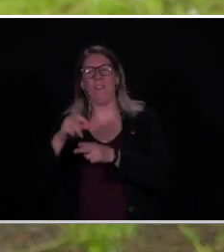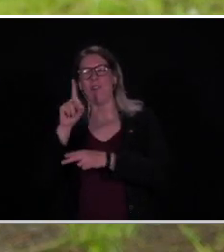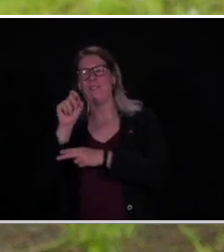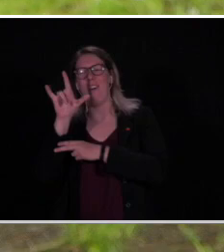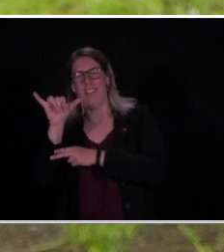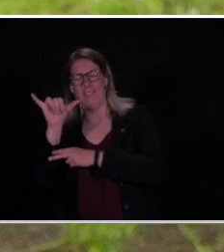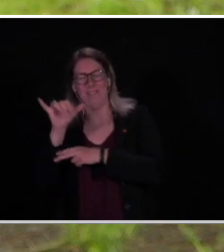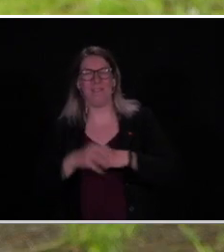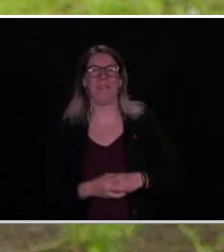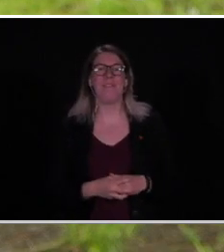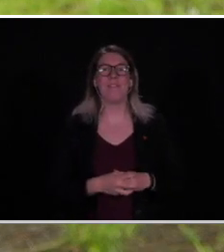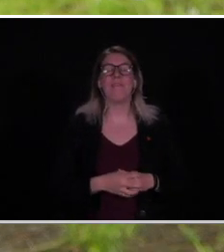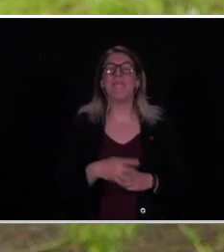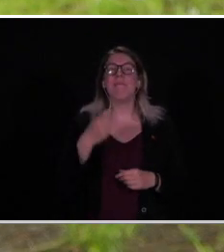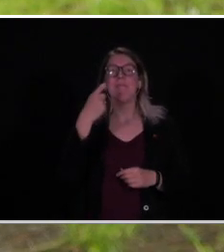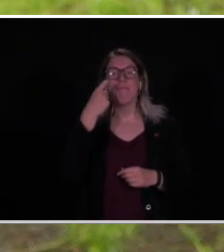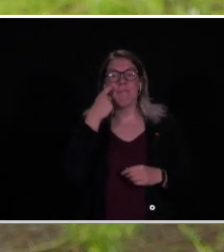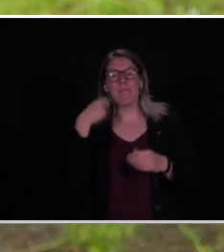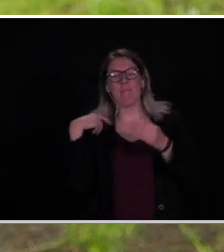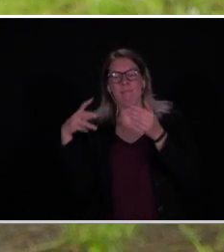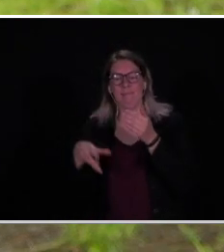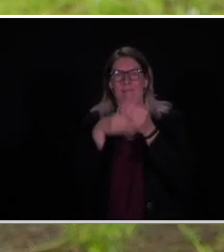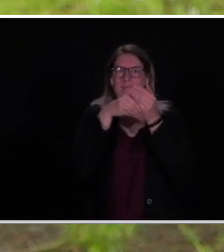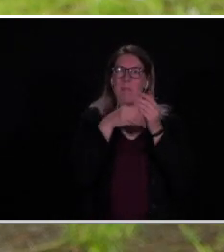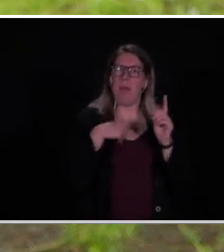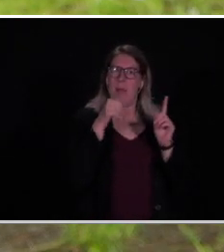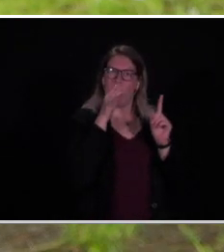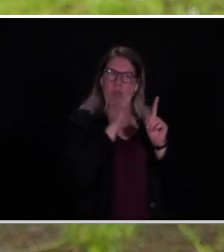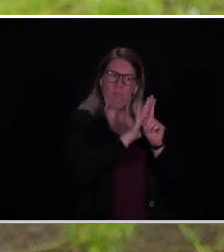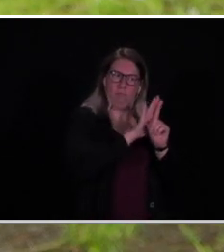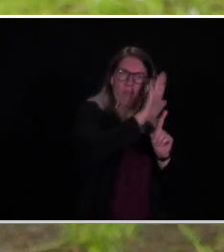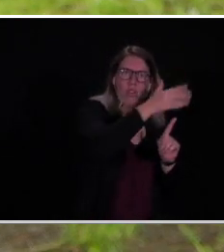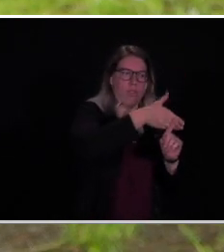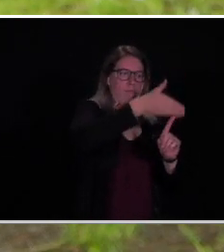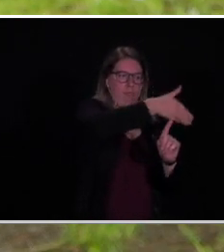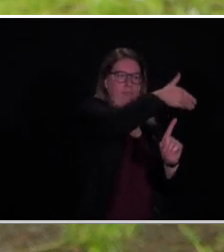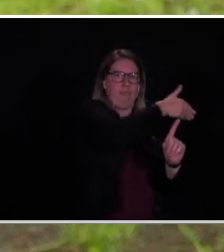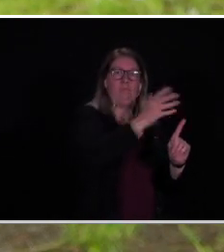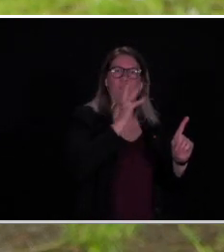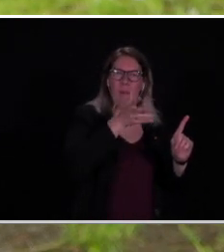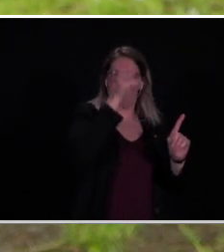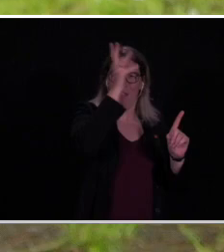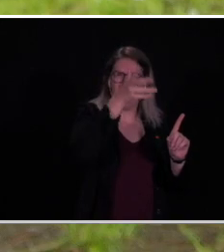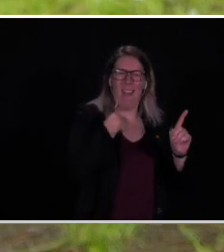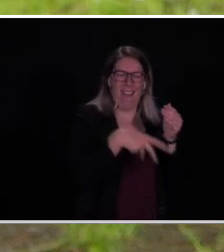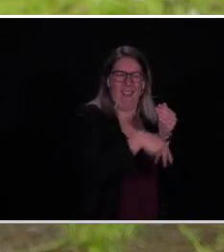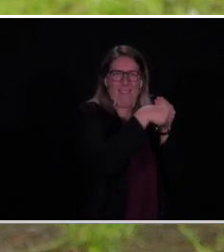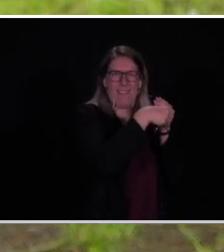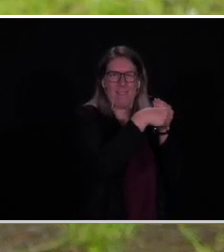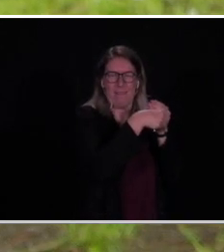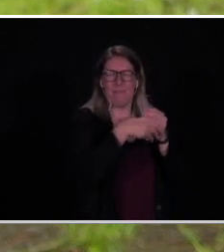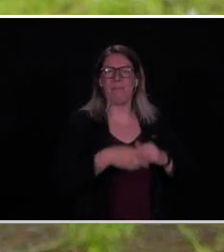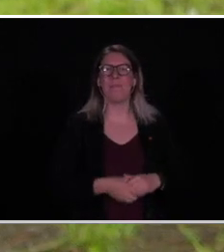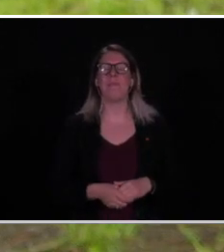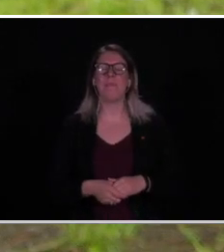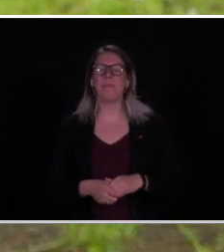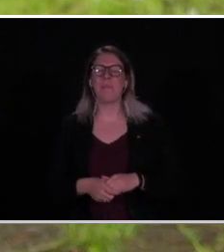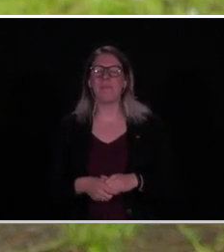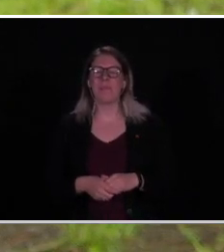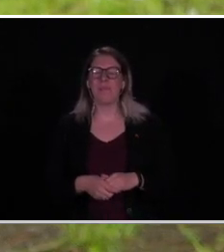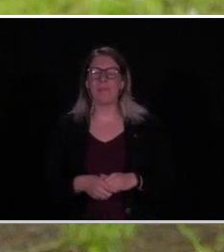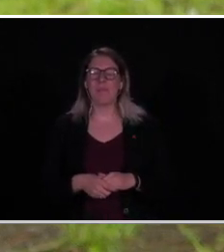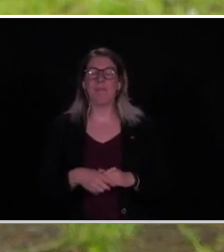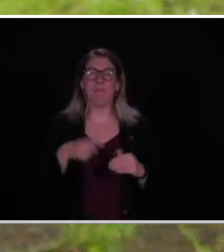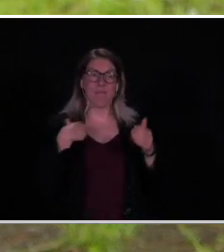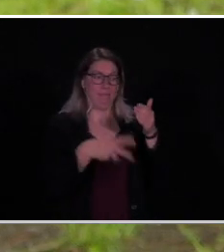more recently, I've been adding my maternal, an acknowledgement of my maternal grandparents. And I've been